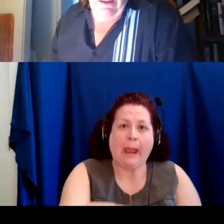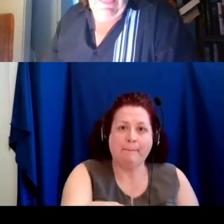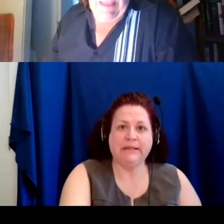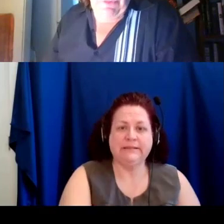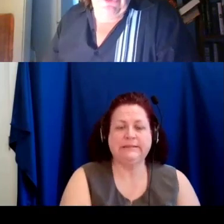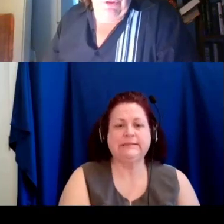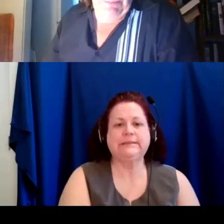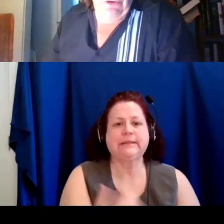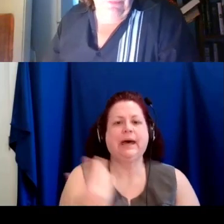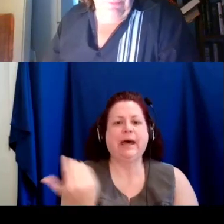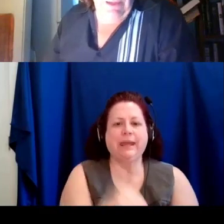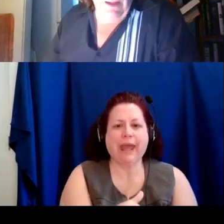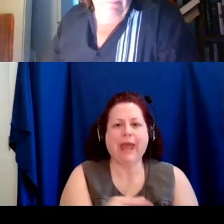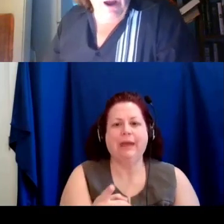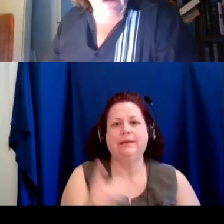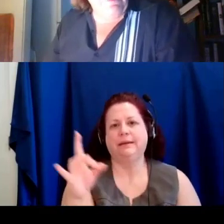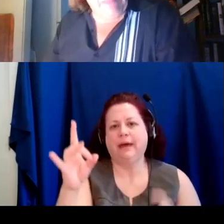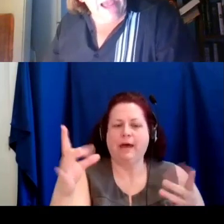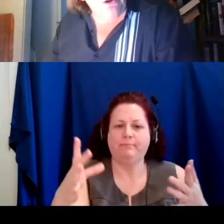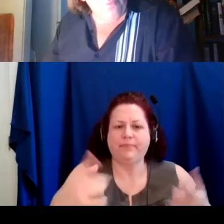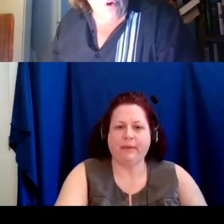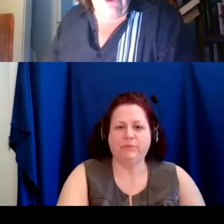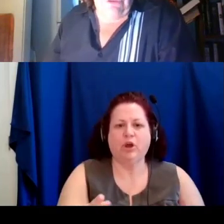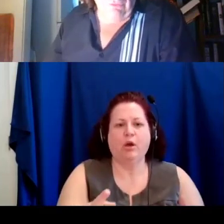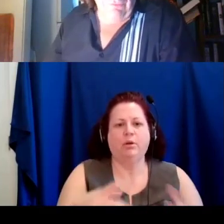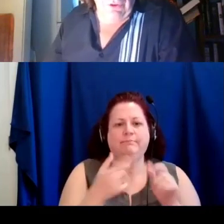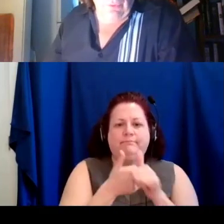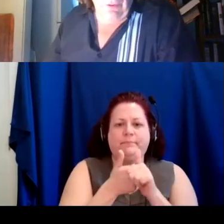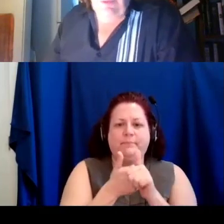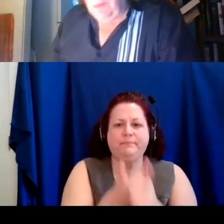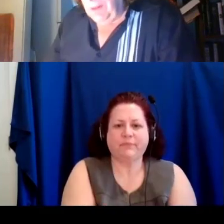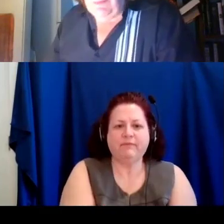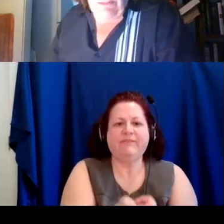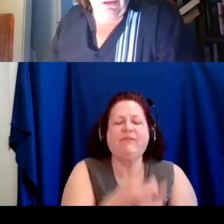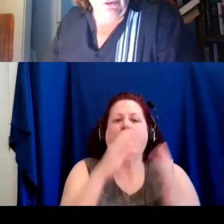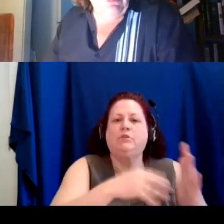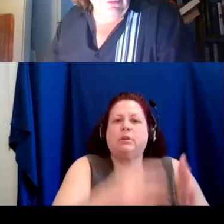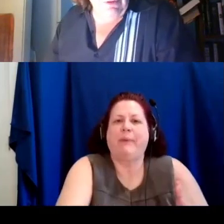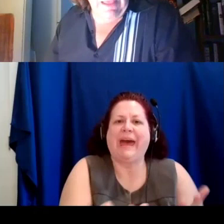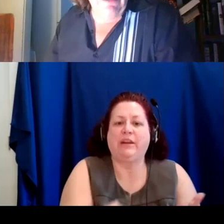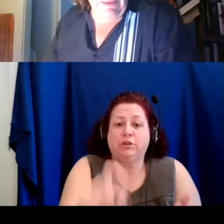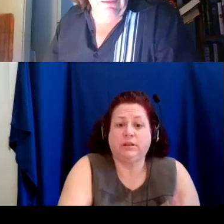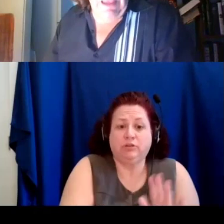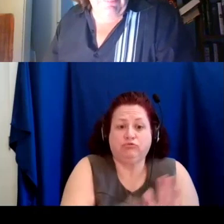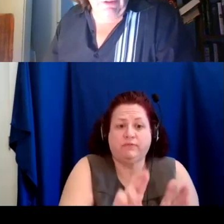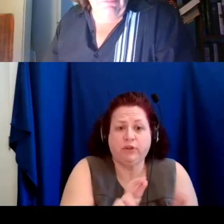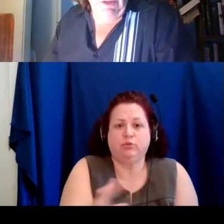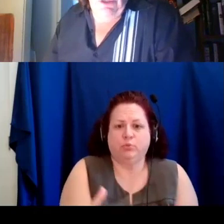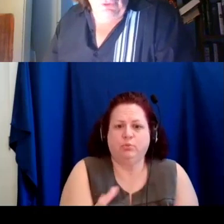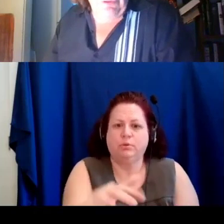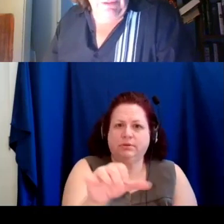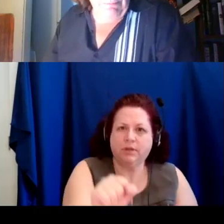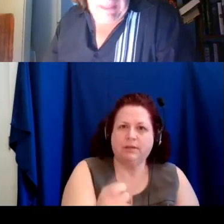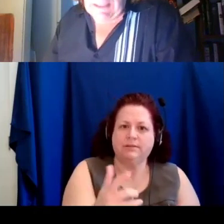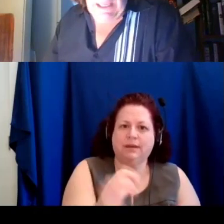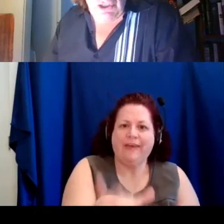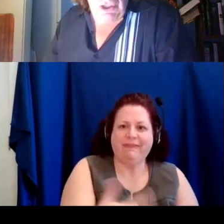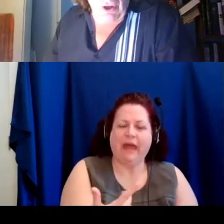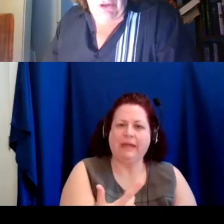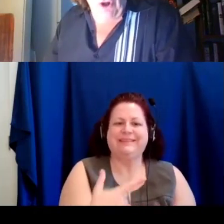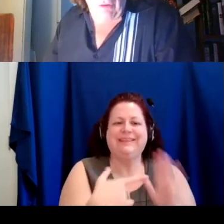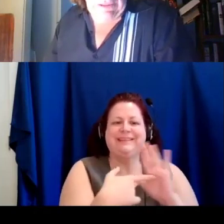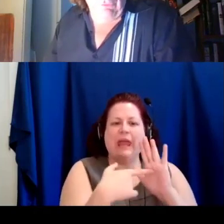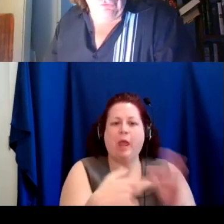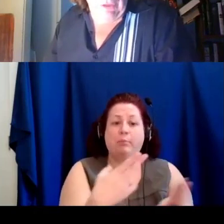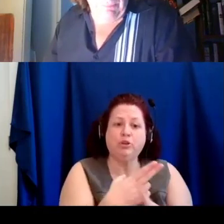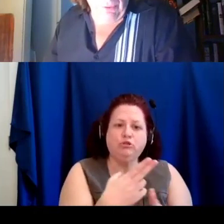Again, the episode appears to be part of a pattern warranting review. That's the example of using medication